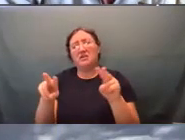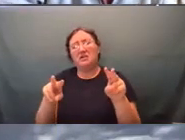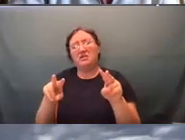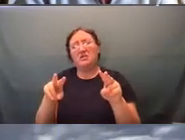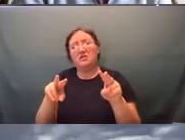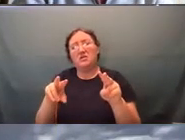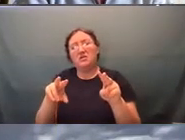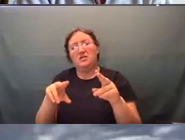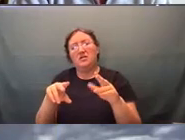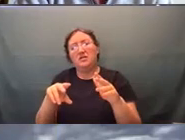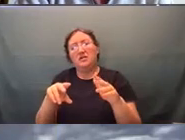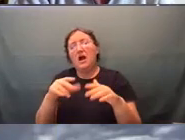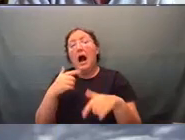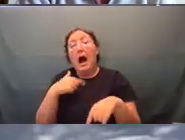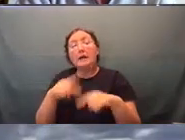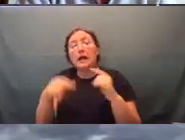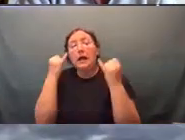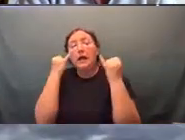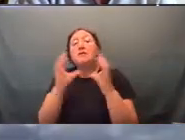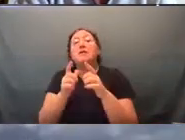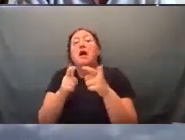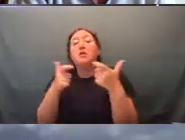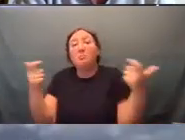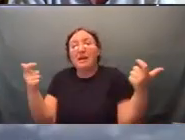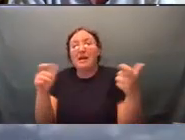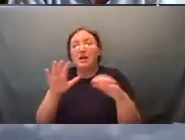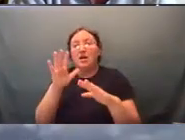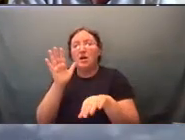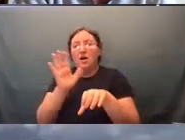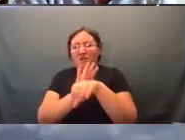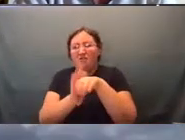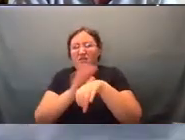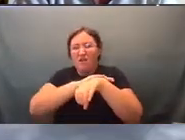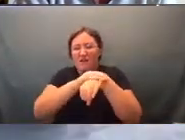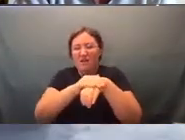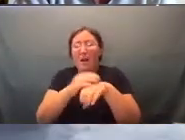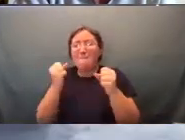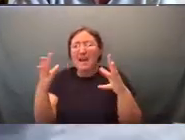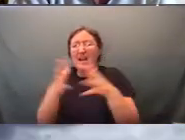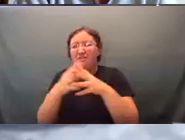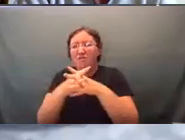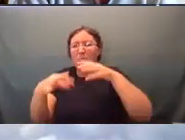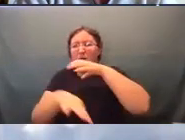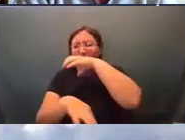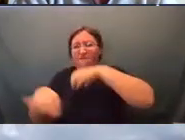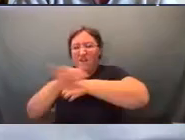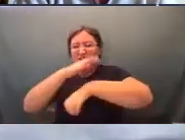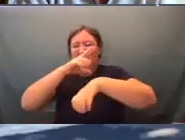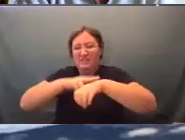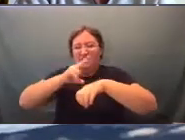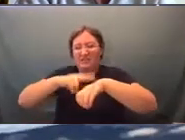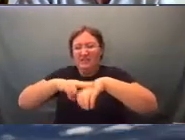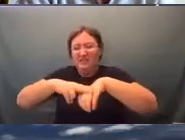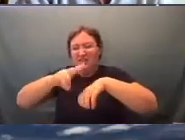couldn't imagine the scope of the size of the top. Football fields could fit all the way up here, but you